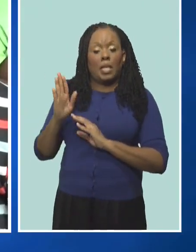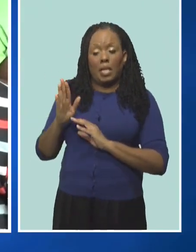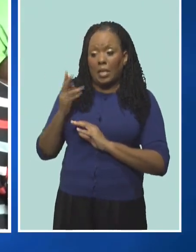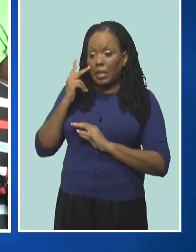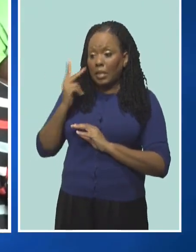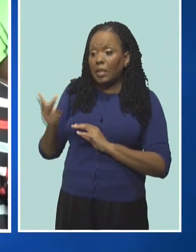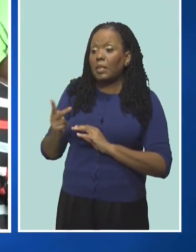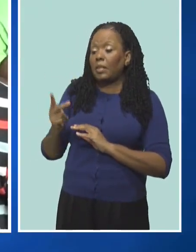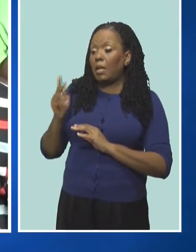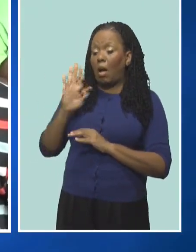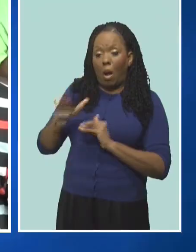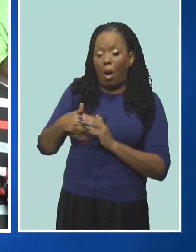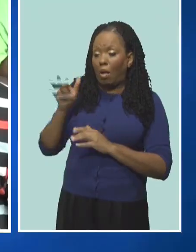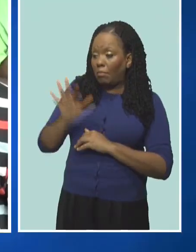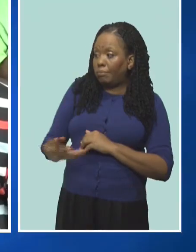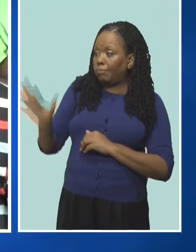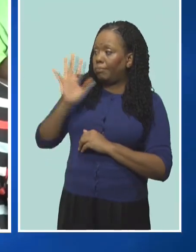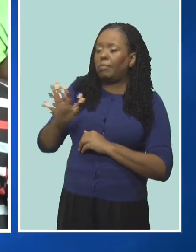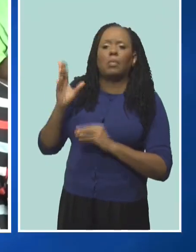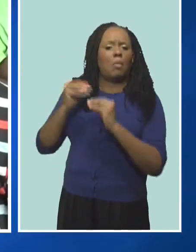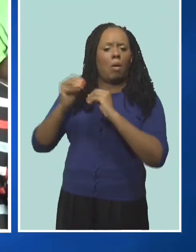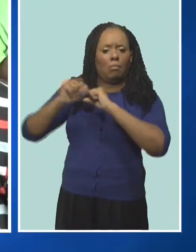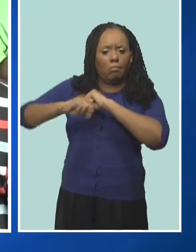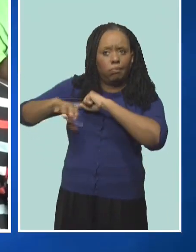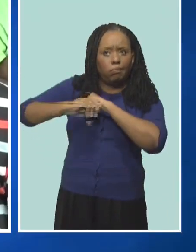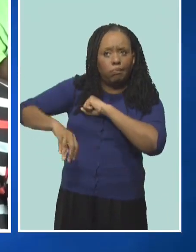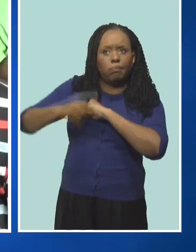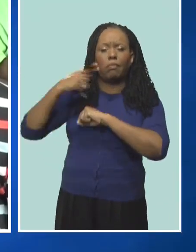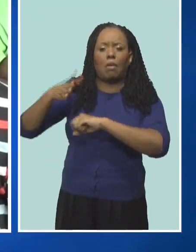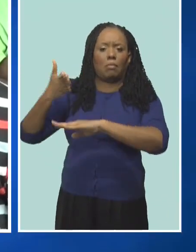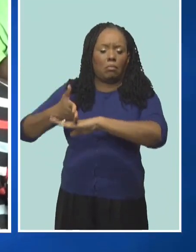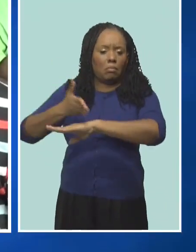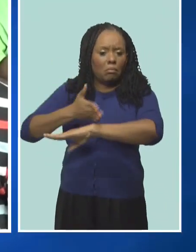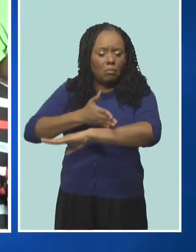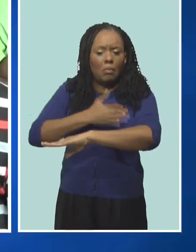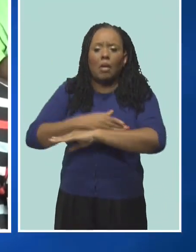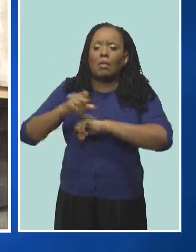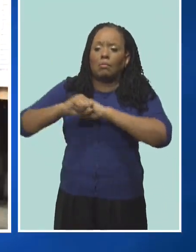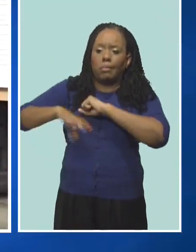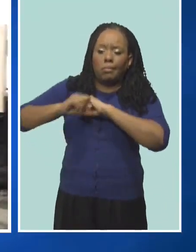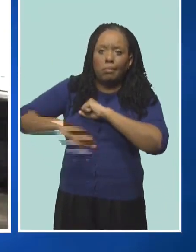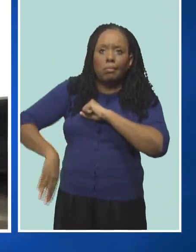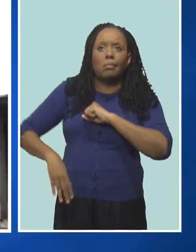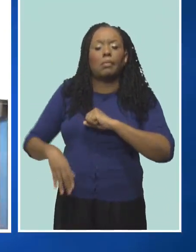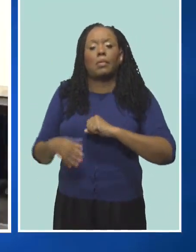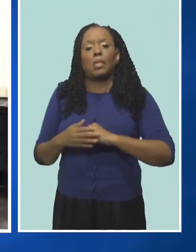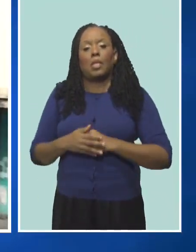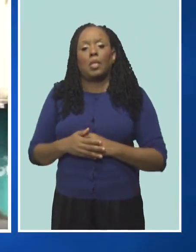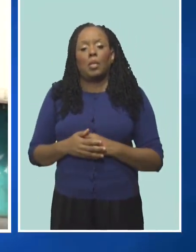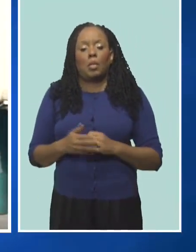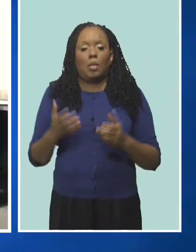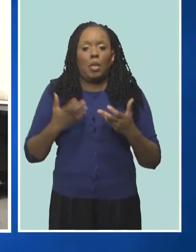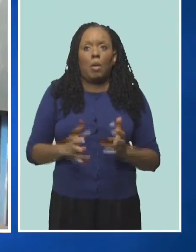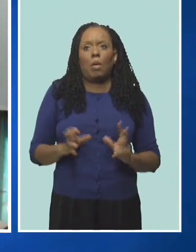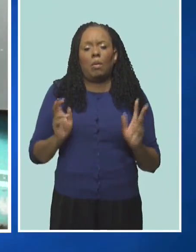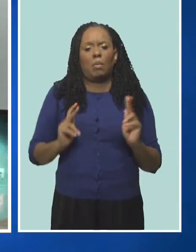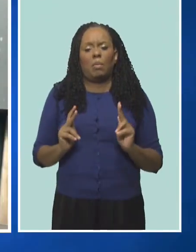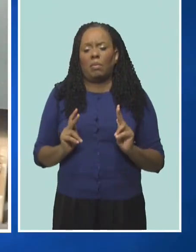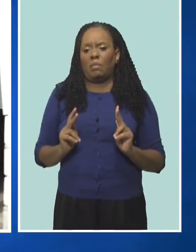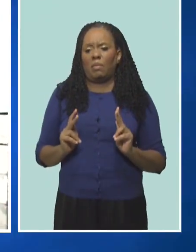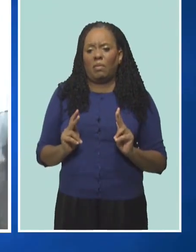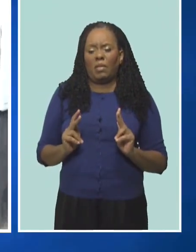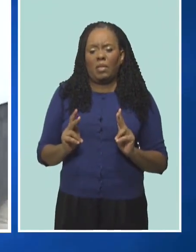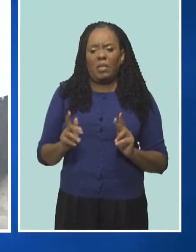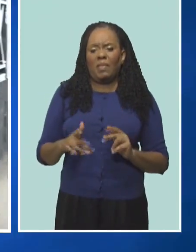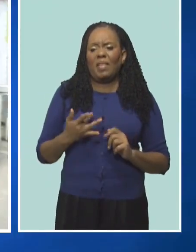it requires, yes, a little bit more promotion just to improve on whatever was there, because we don't want them to feel that they've moved out and then